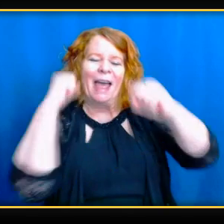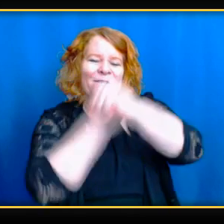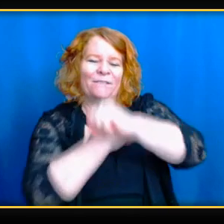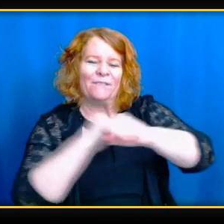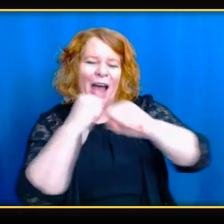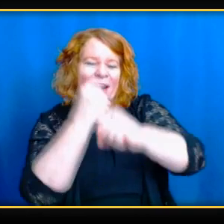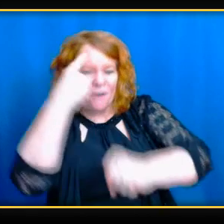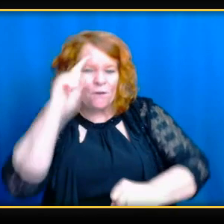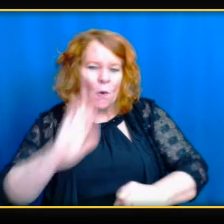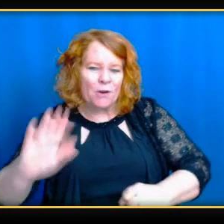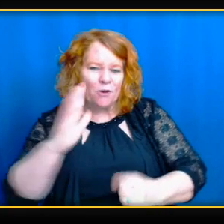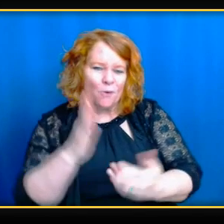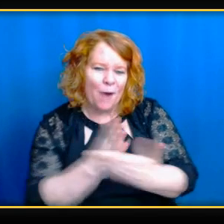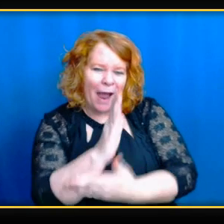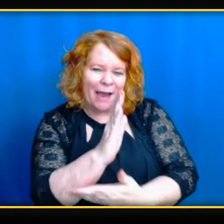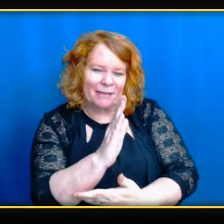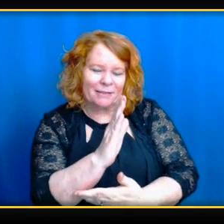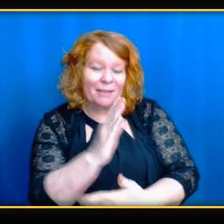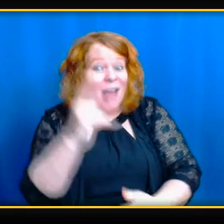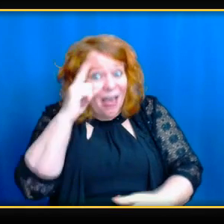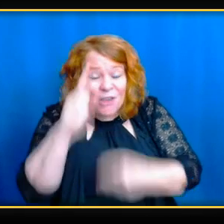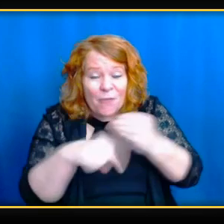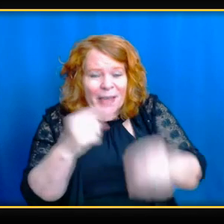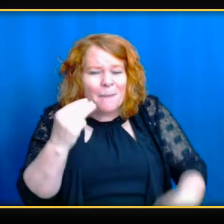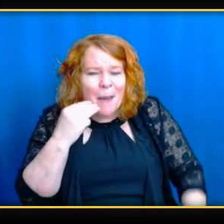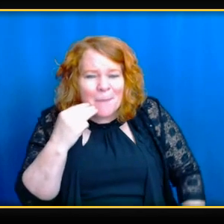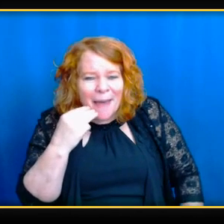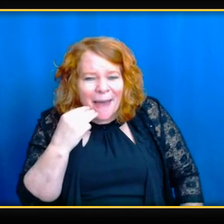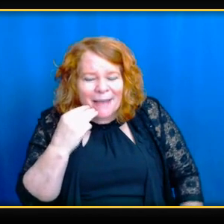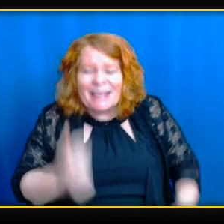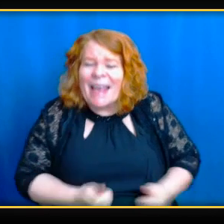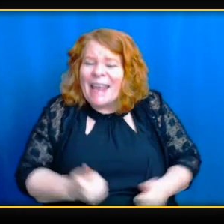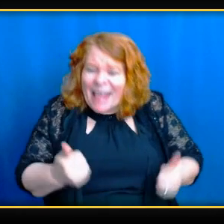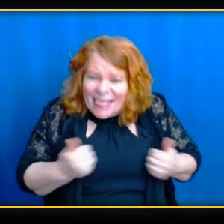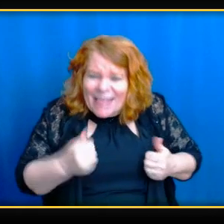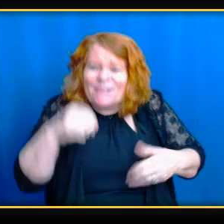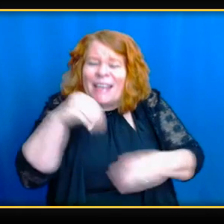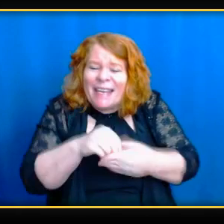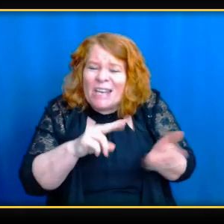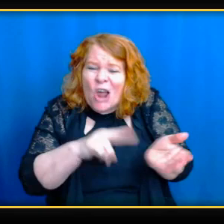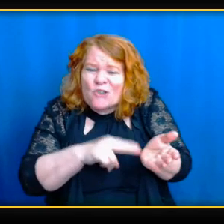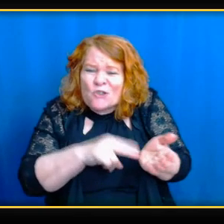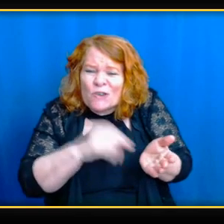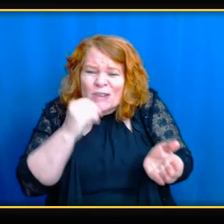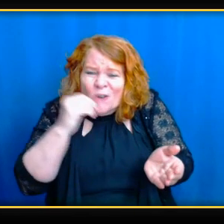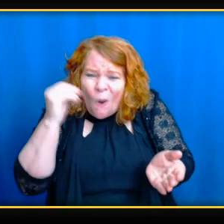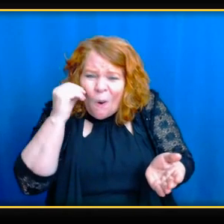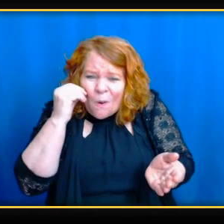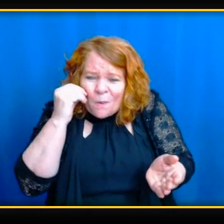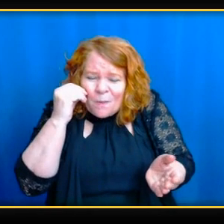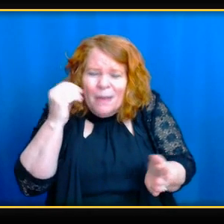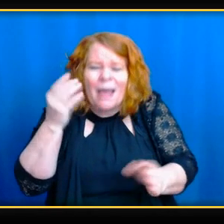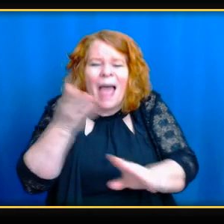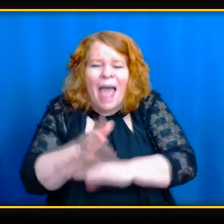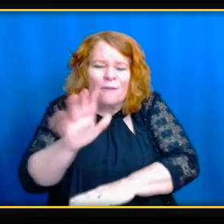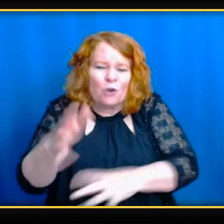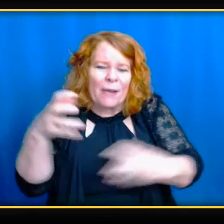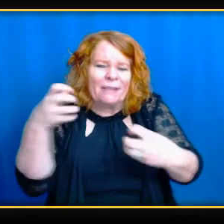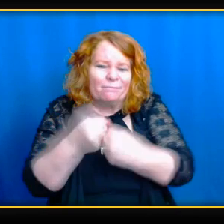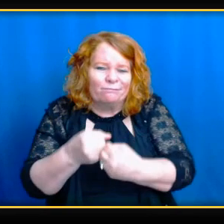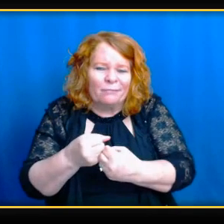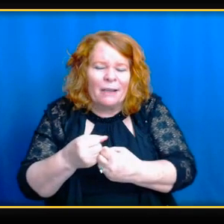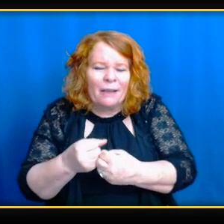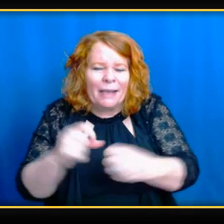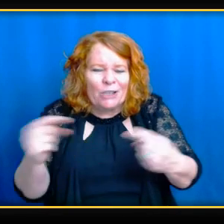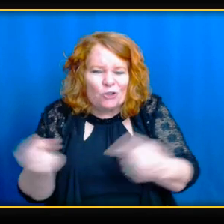about Max, you know, he lived in a nursing home after he had his injury. And the award that